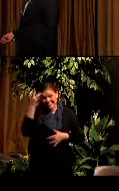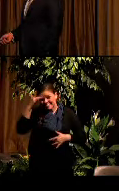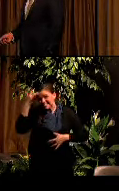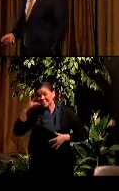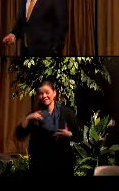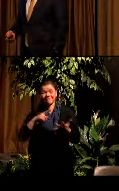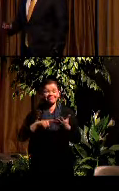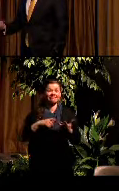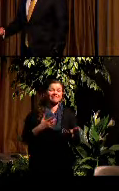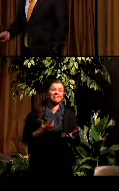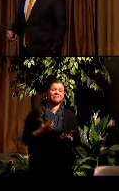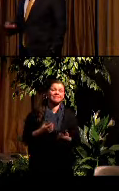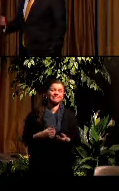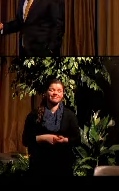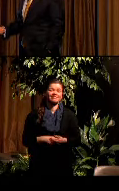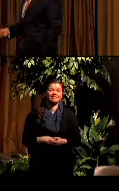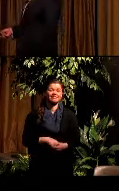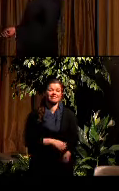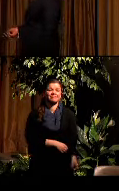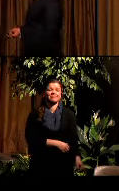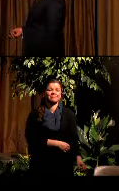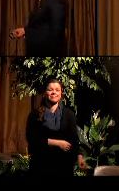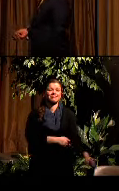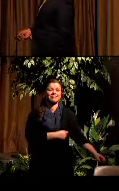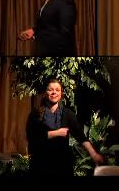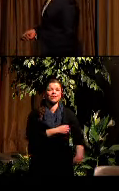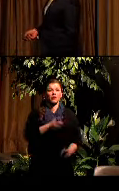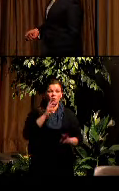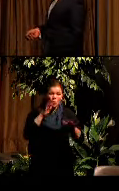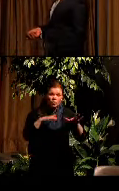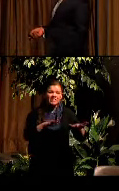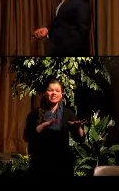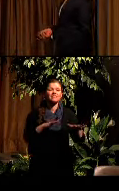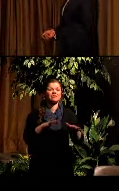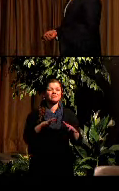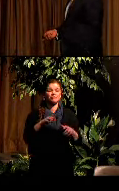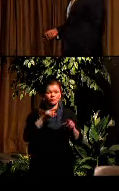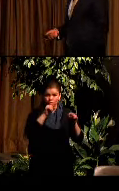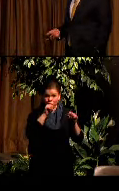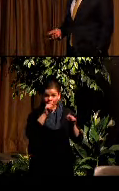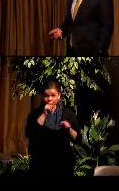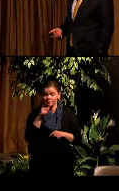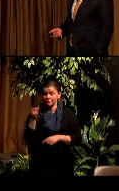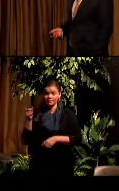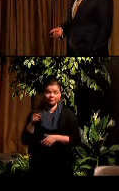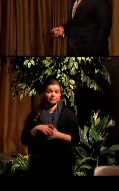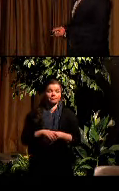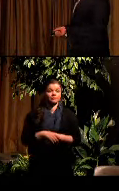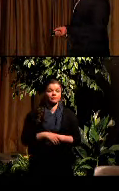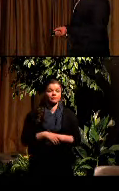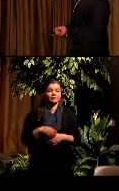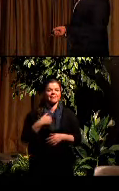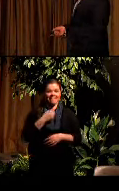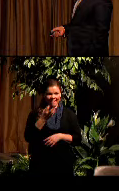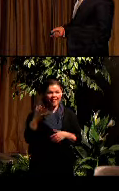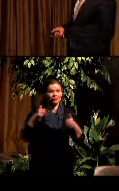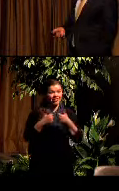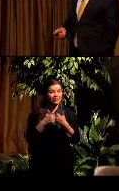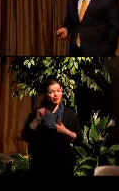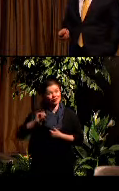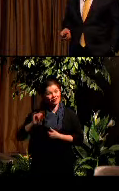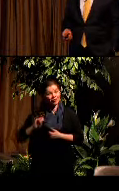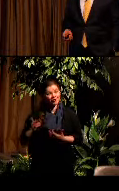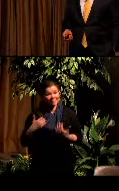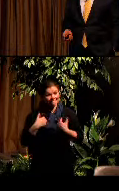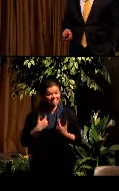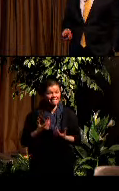Oceanic and seabirds, again, this is another case. These species have faced several different challenges and threats, everything from the